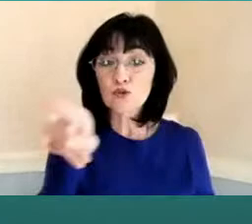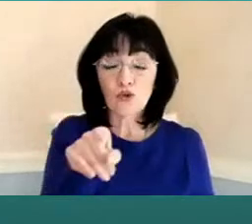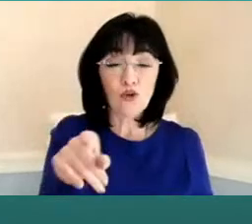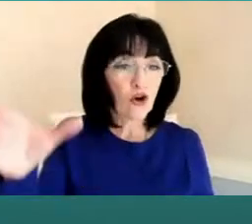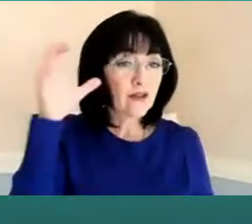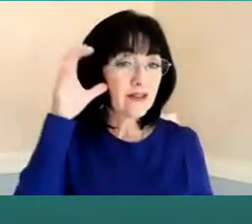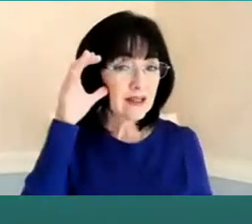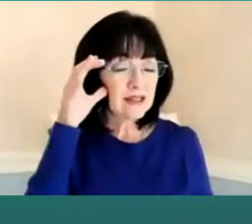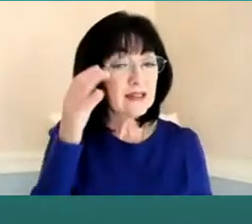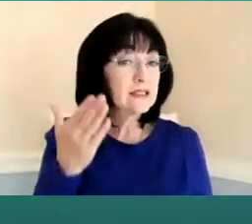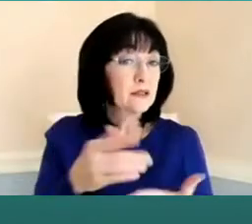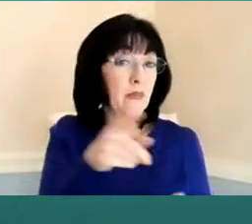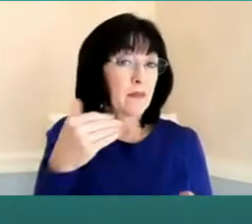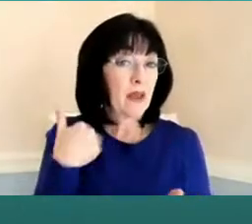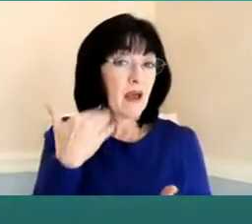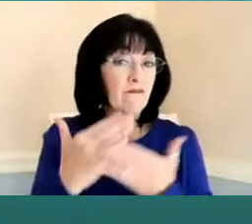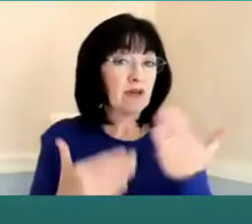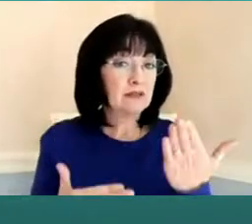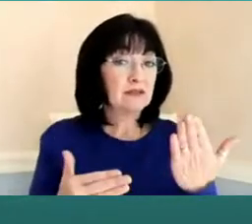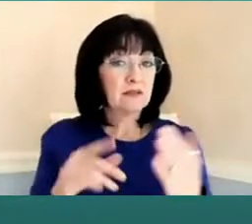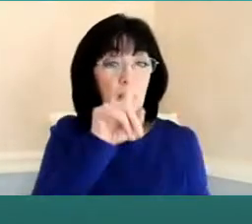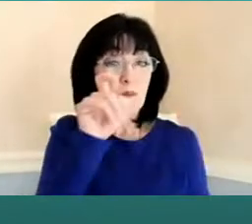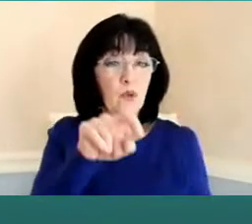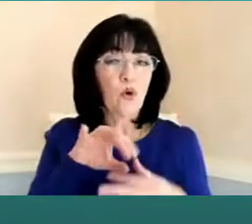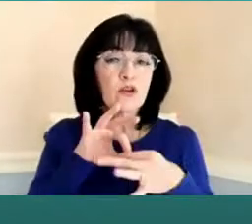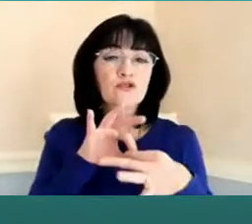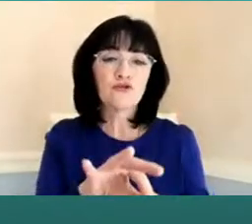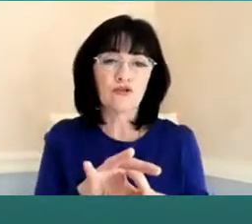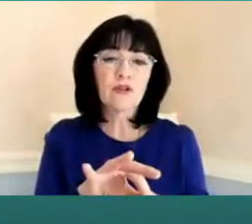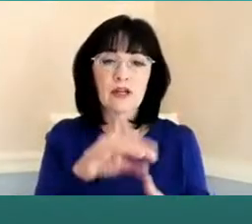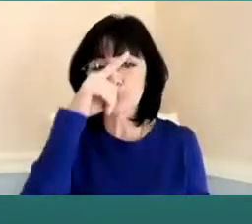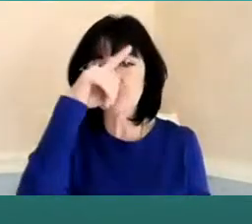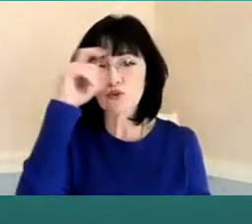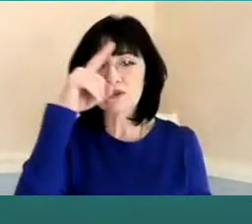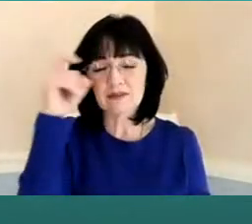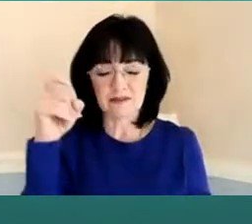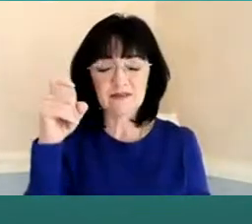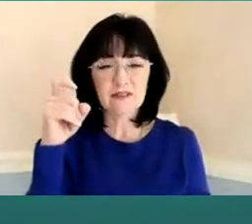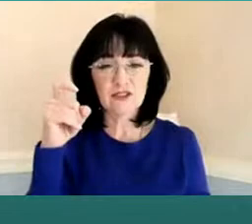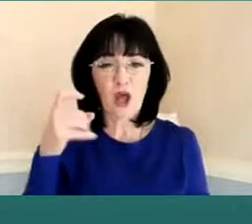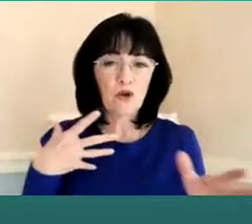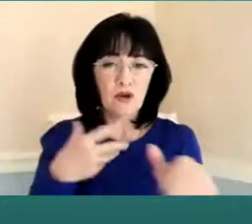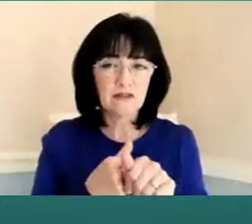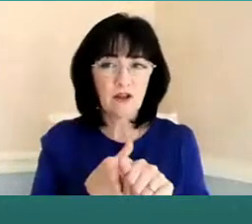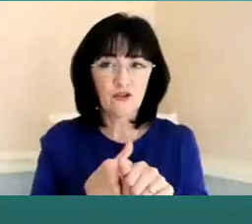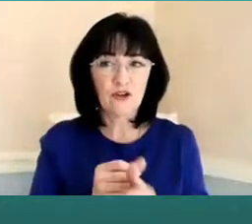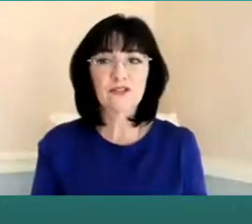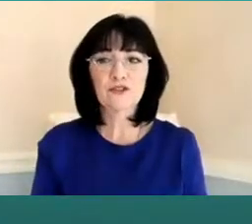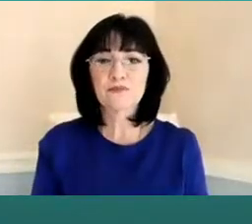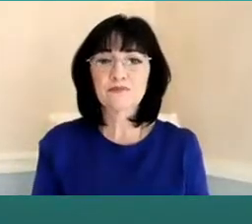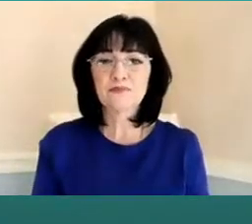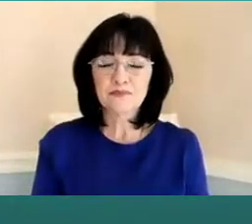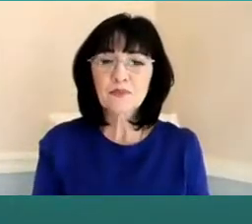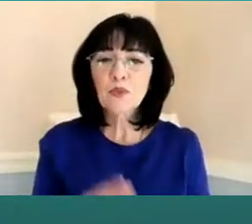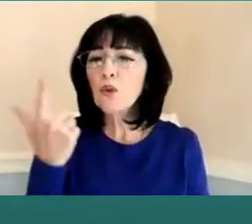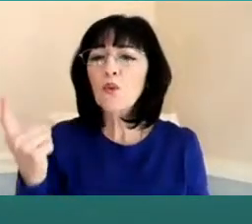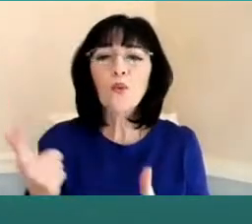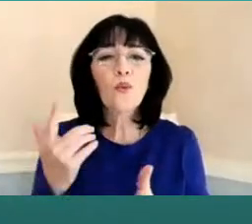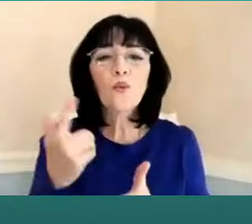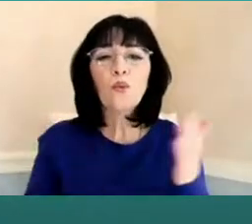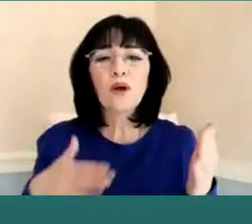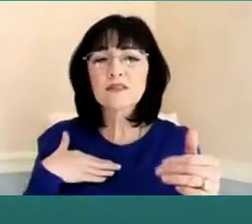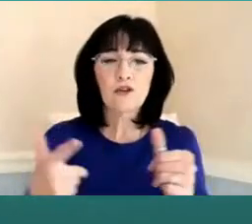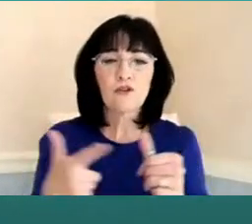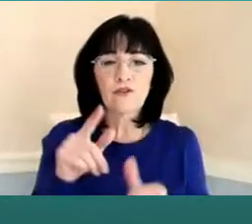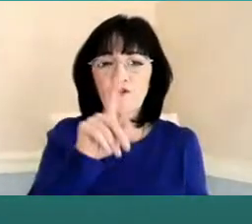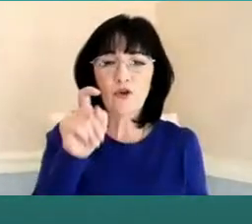have questions about summer acceleration. Emily, what's our first question? Thank you, Dr. Bunting, and thanks to all of